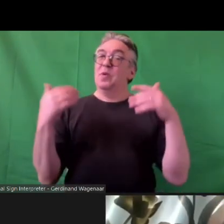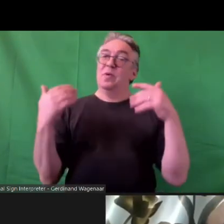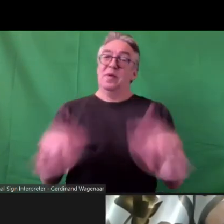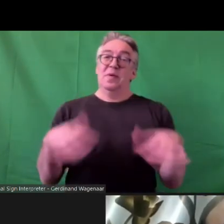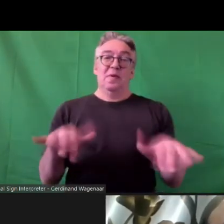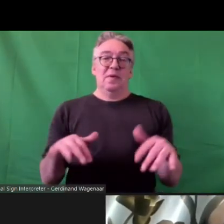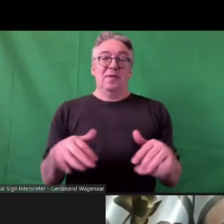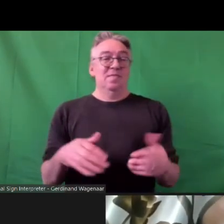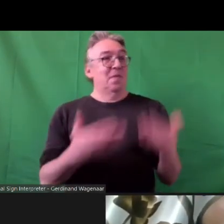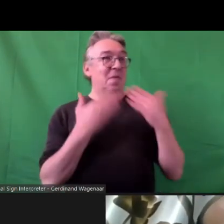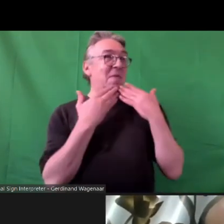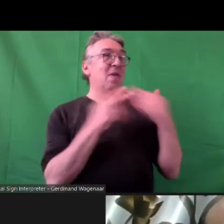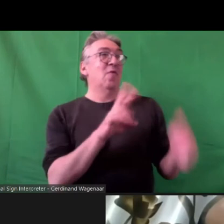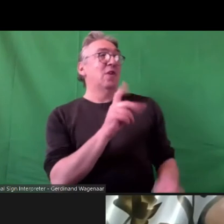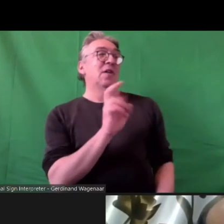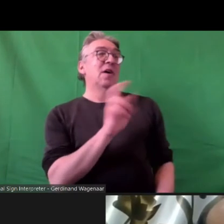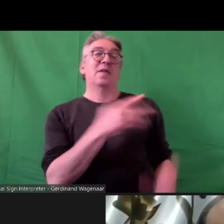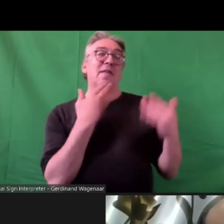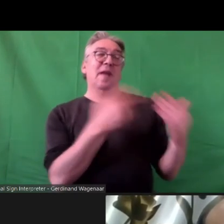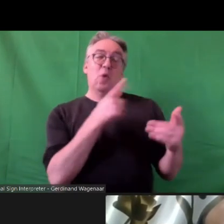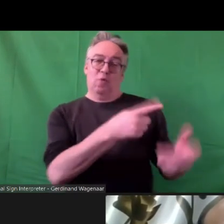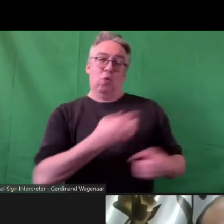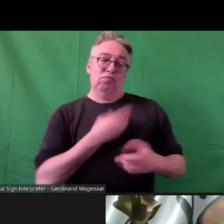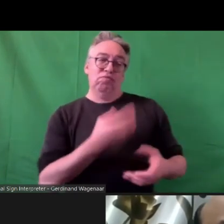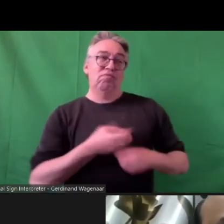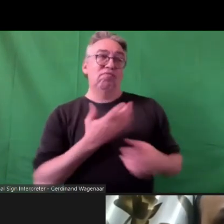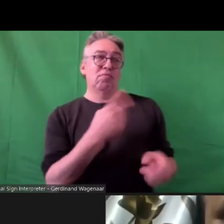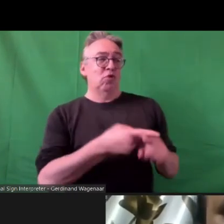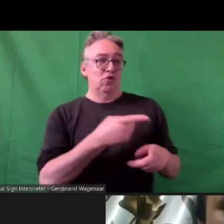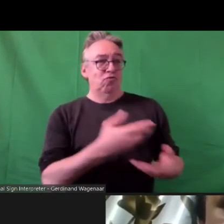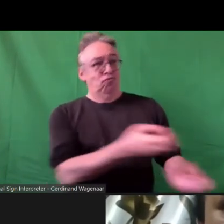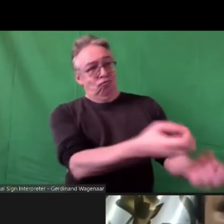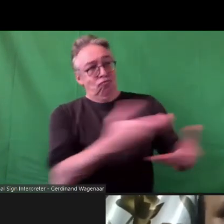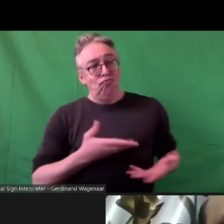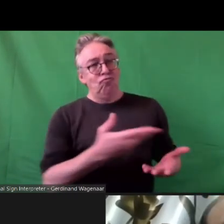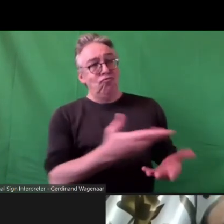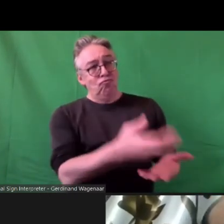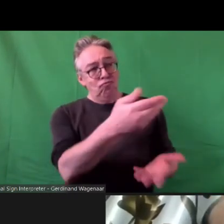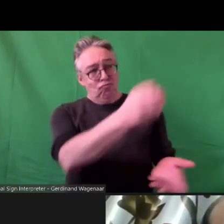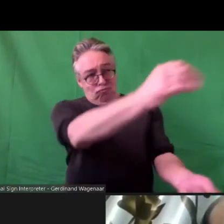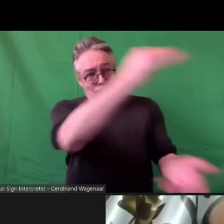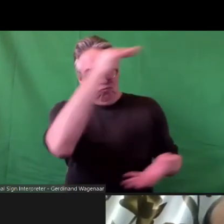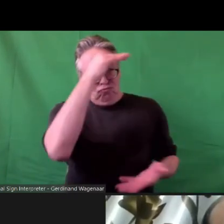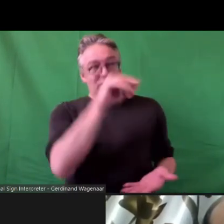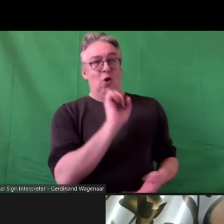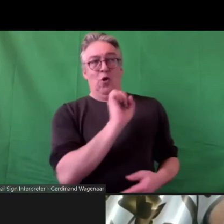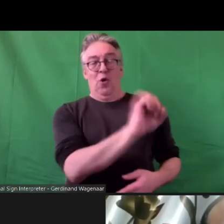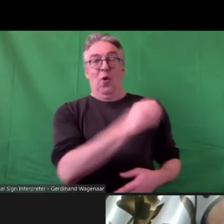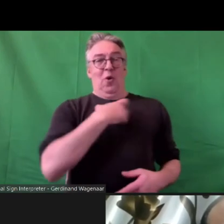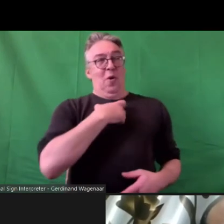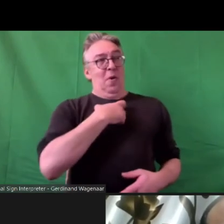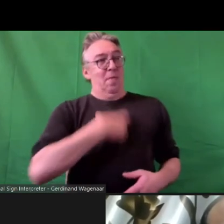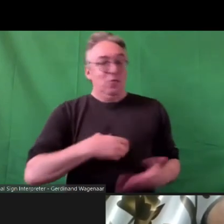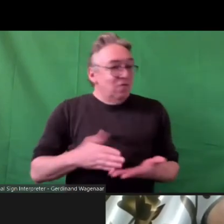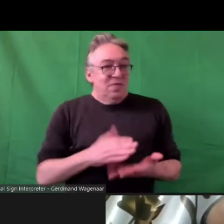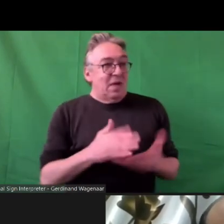you so much, Vashkar, for sharing some of the work that's going on in Bangladesh and also sharing a bit of your own personal journey. I'd